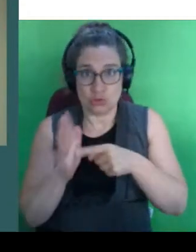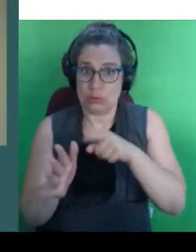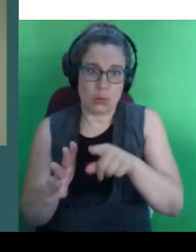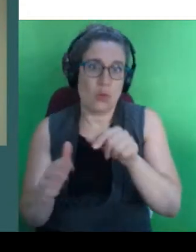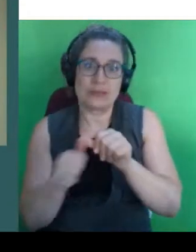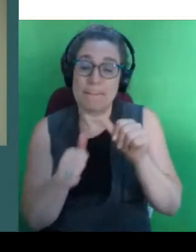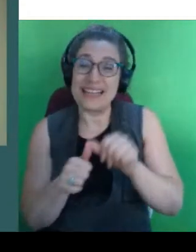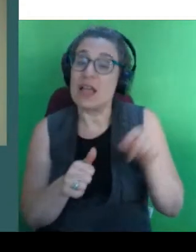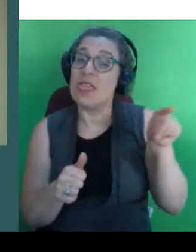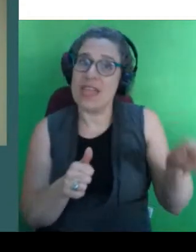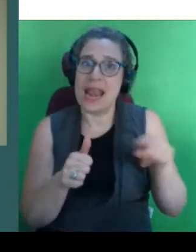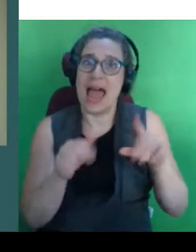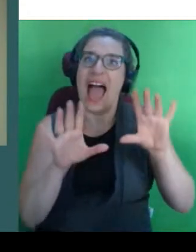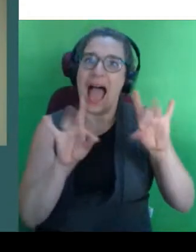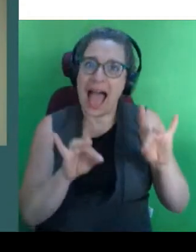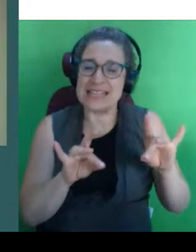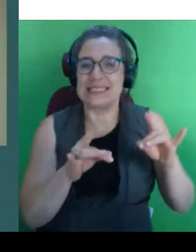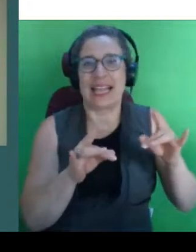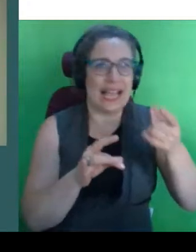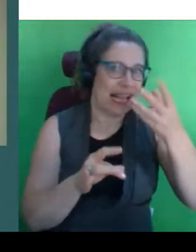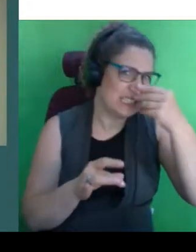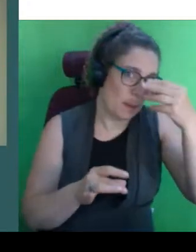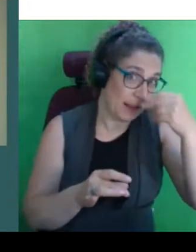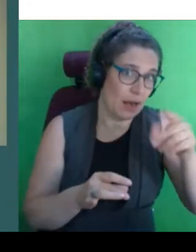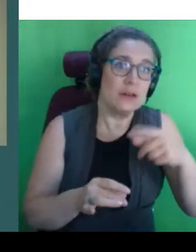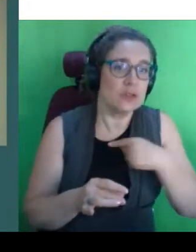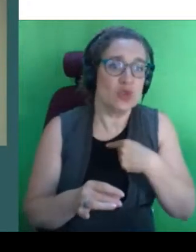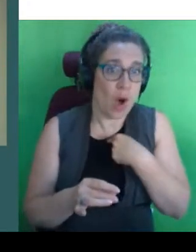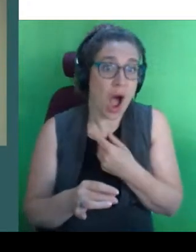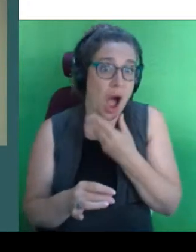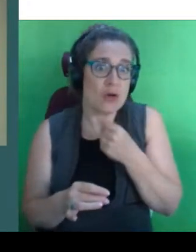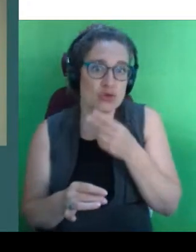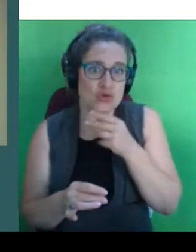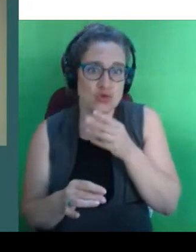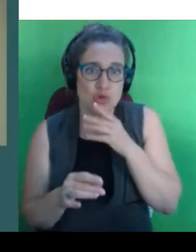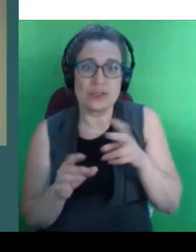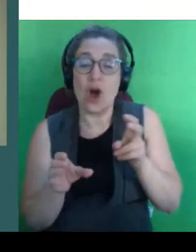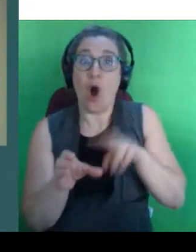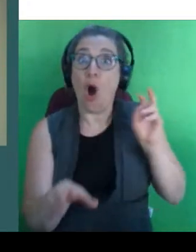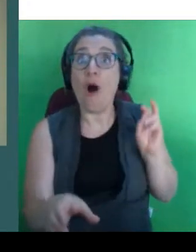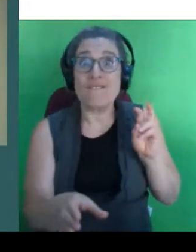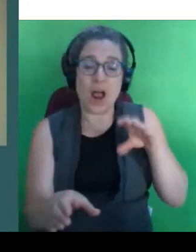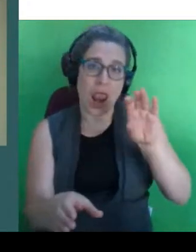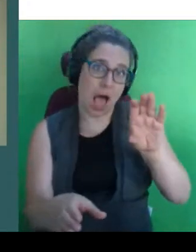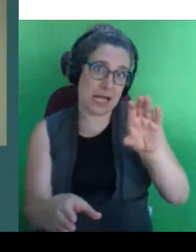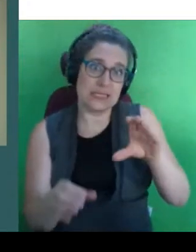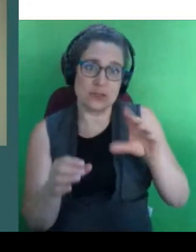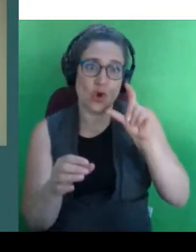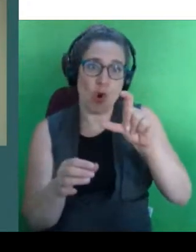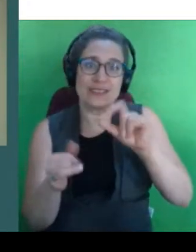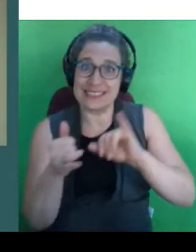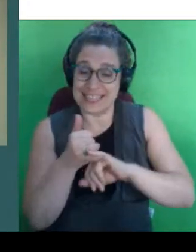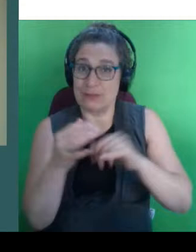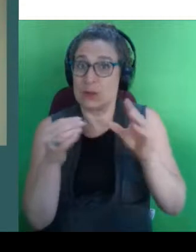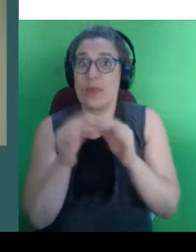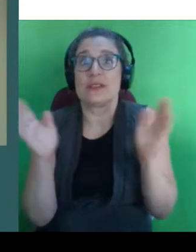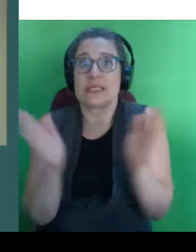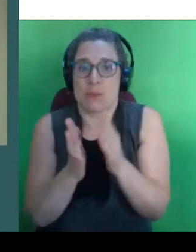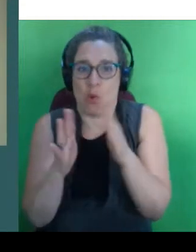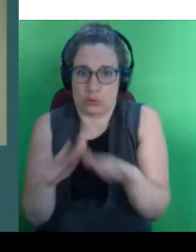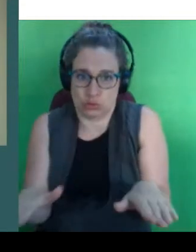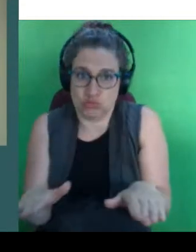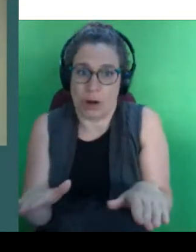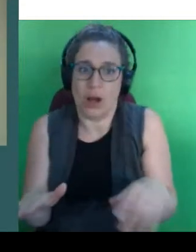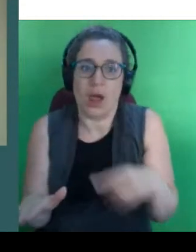antihistamine. So I use off-license corticosteroids in small children, and I tend to use one